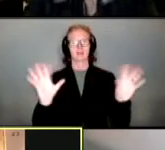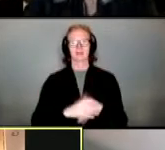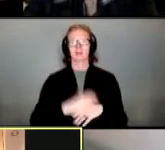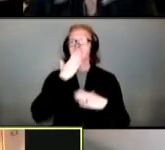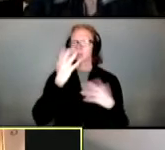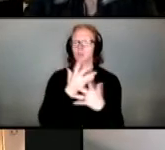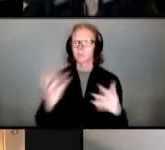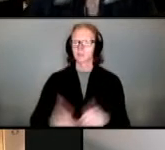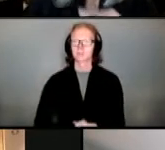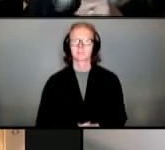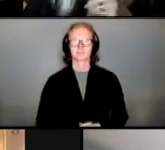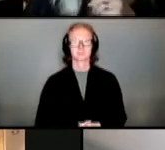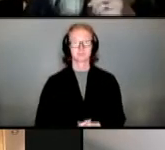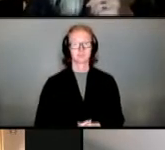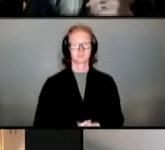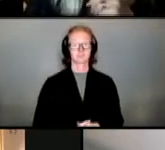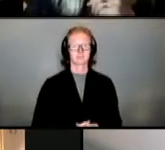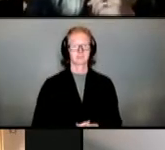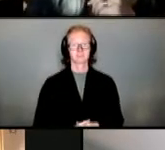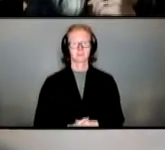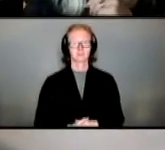much.